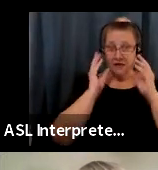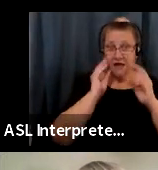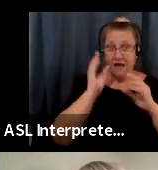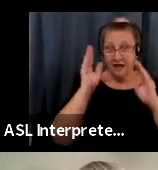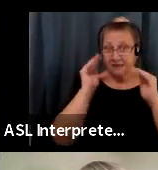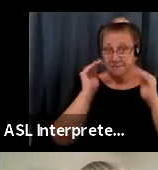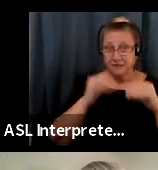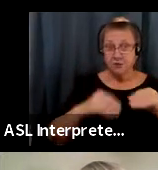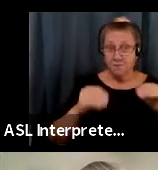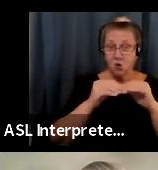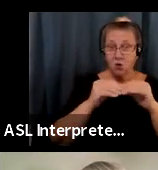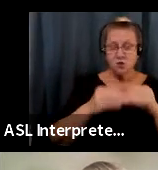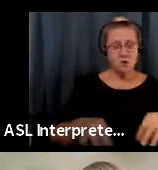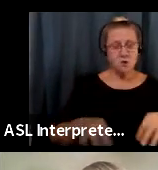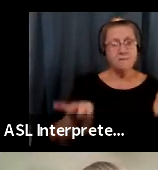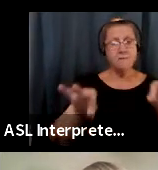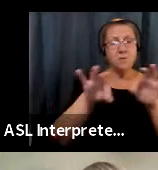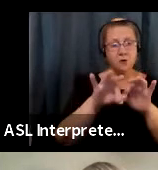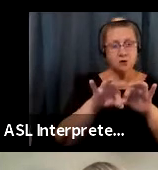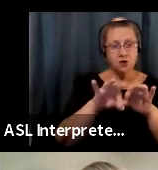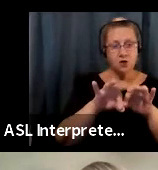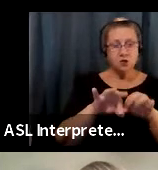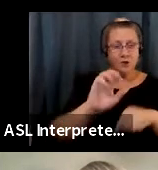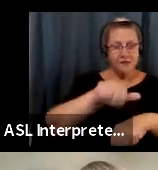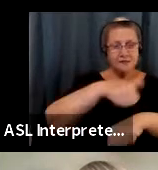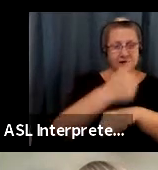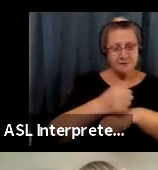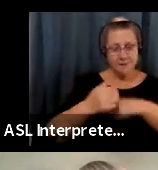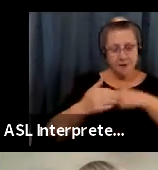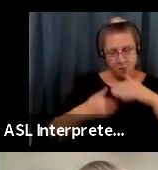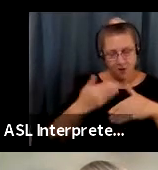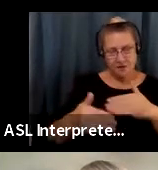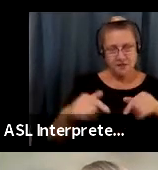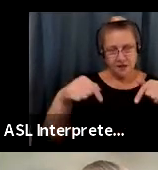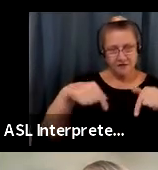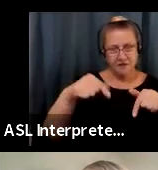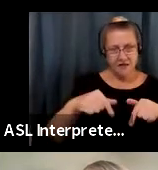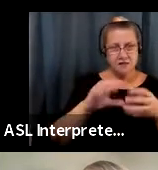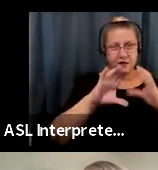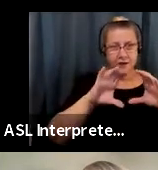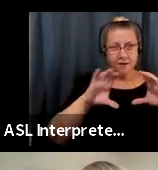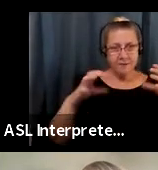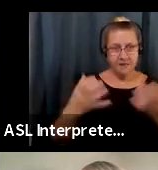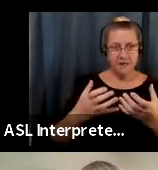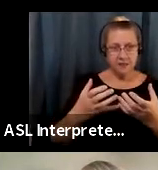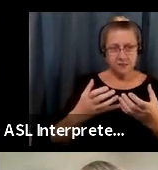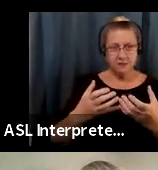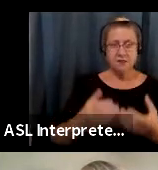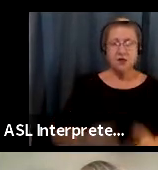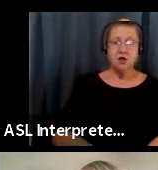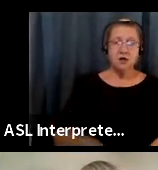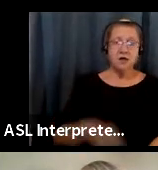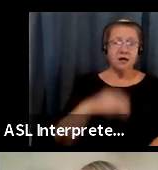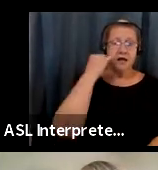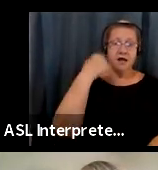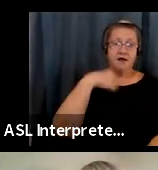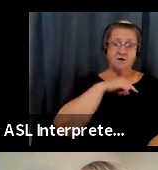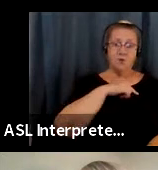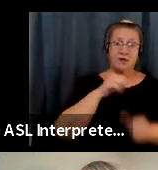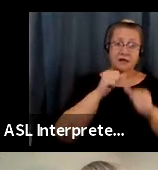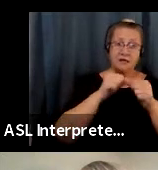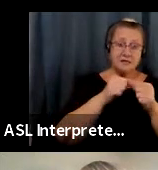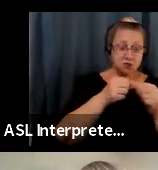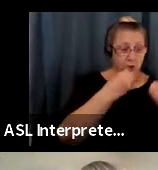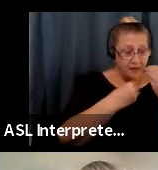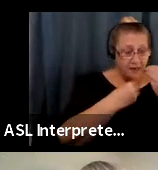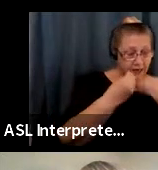it's very important to institutionalize this process in this committee, because as long as we keep eating and raising